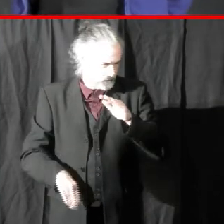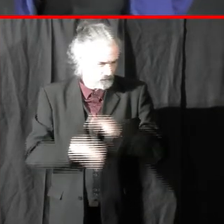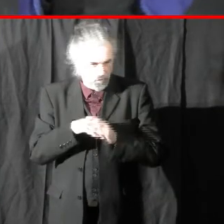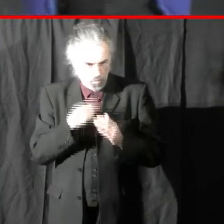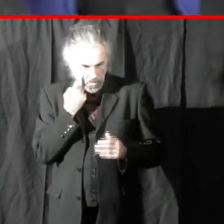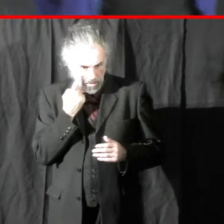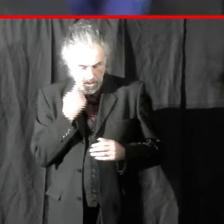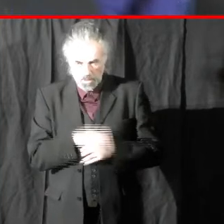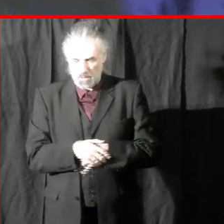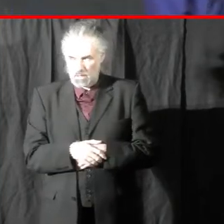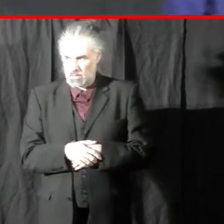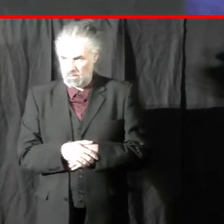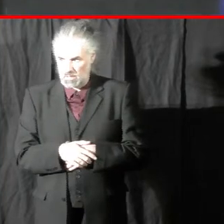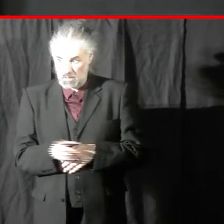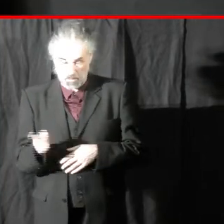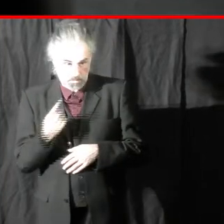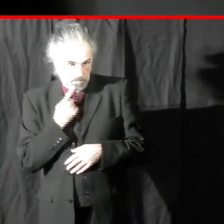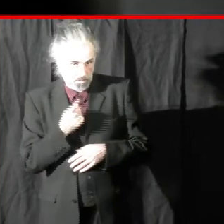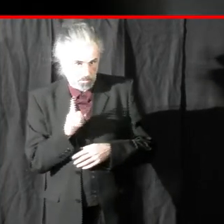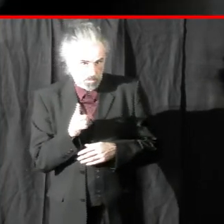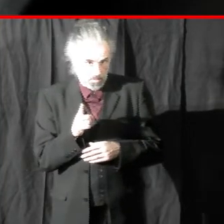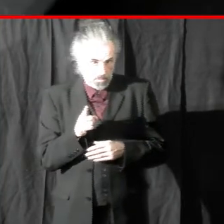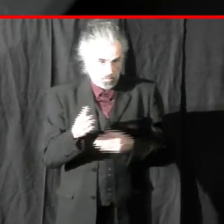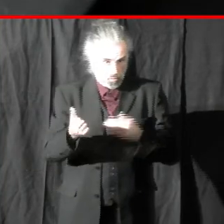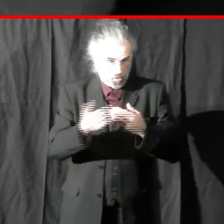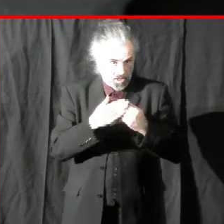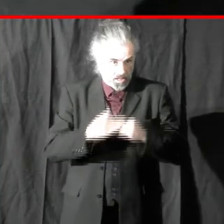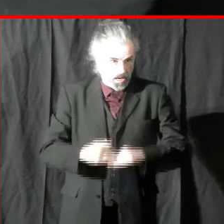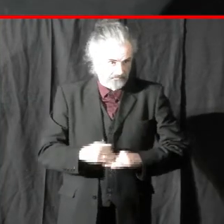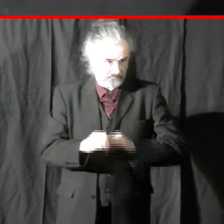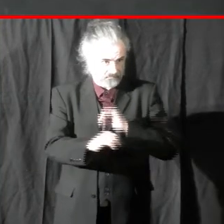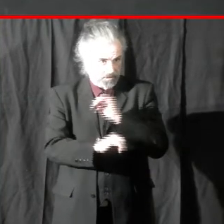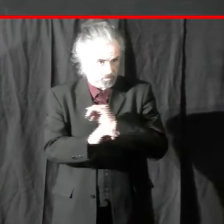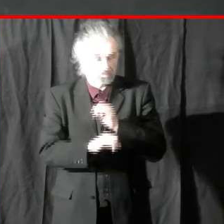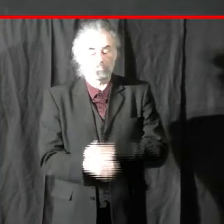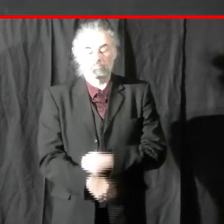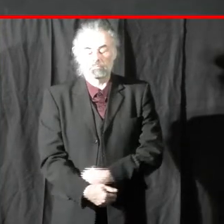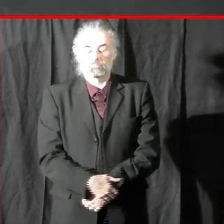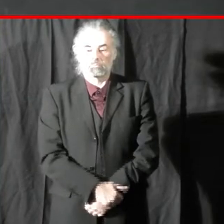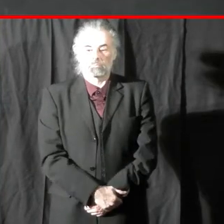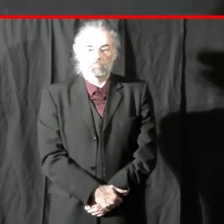So you're saying shut the factory down? Yeah.